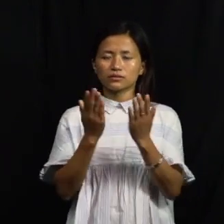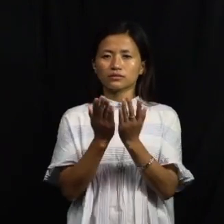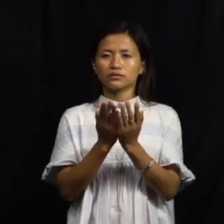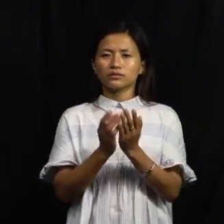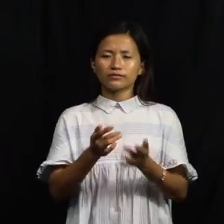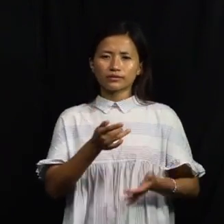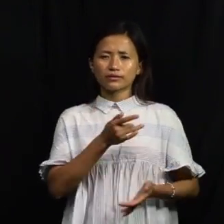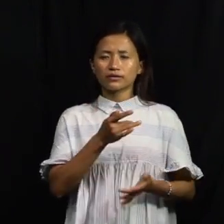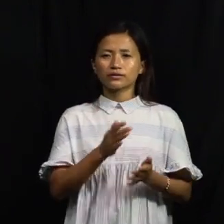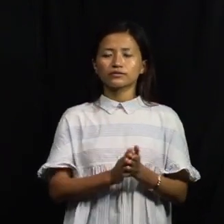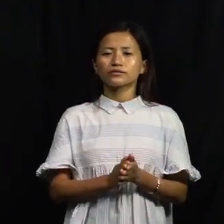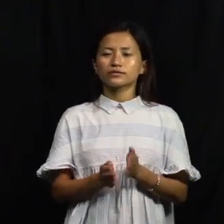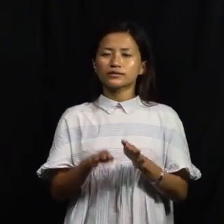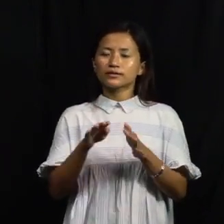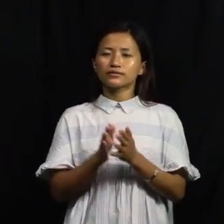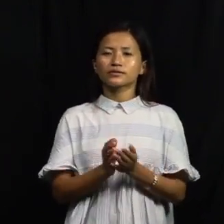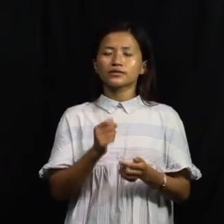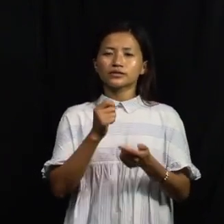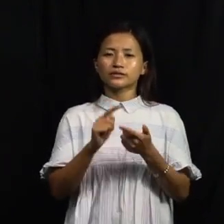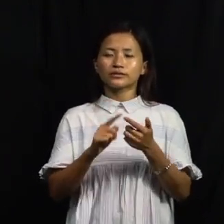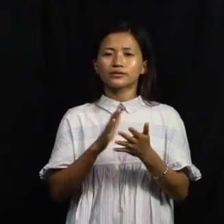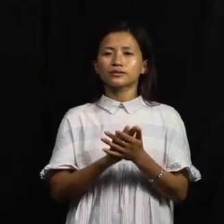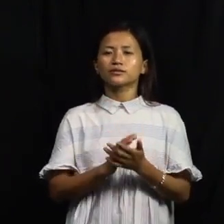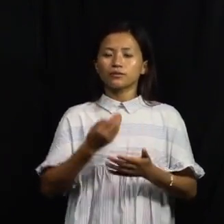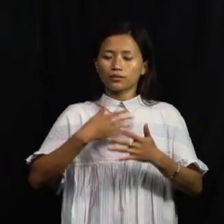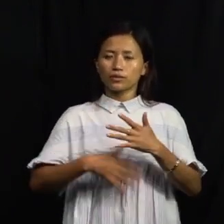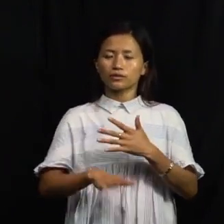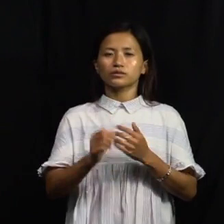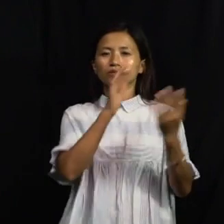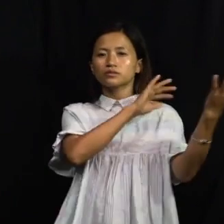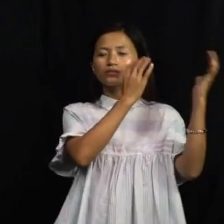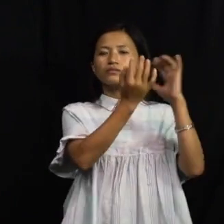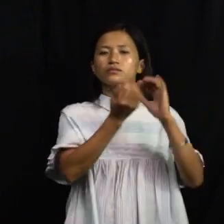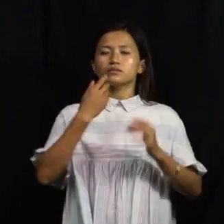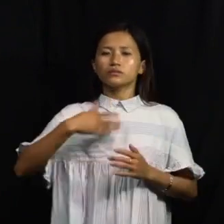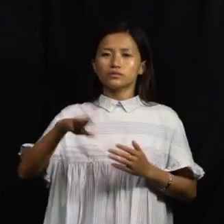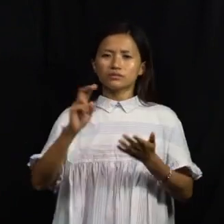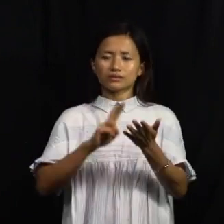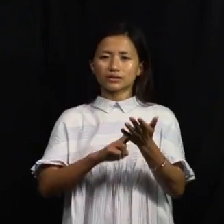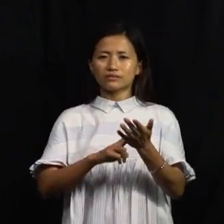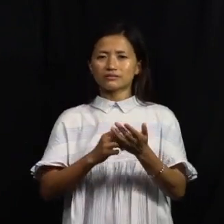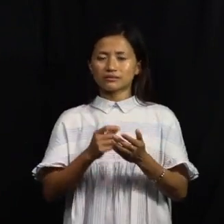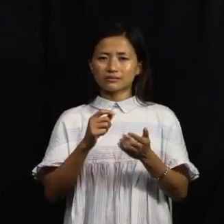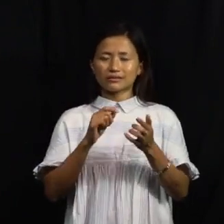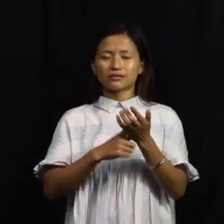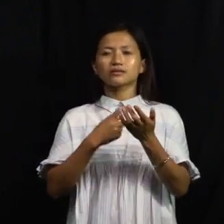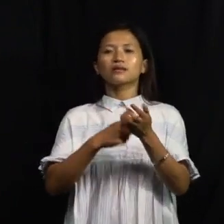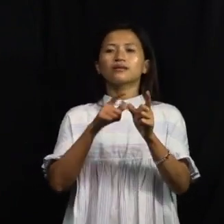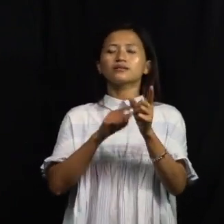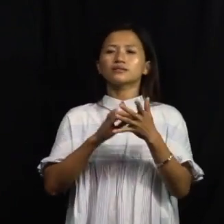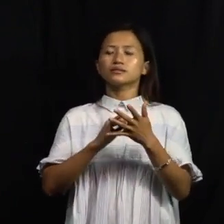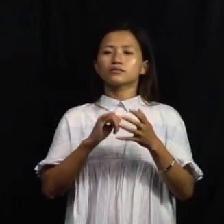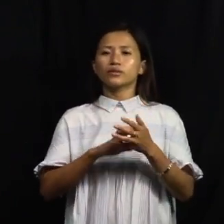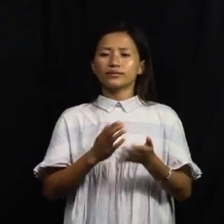a kind of journey. So you're born into this world, you go to nursery, and then you go to high